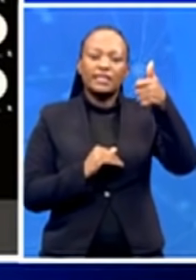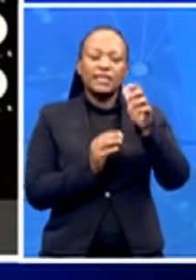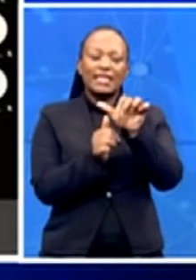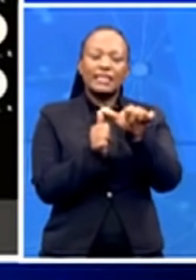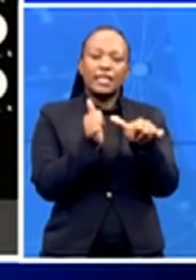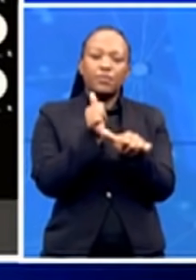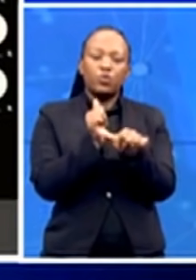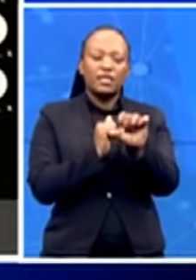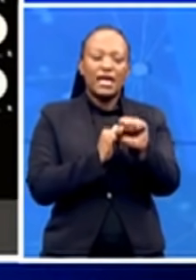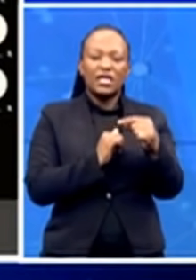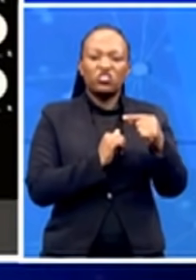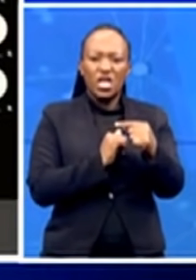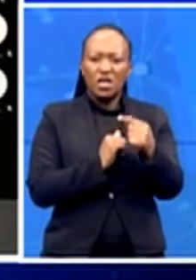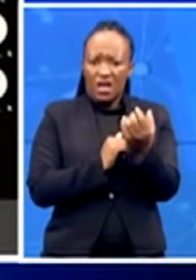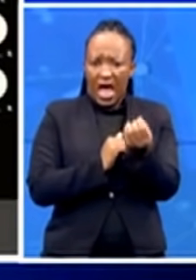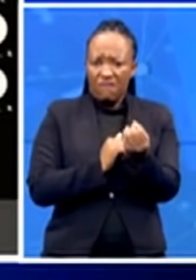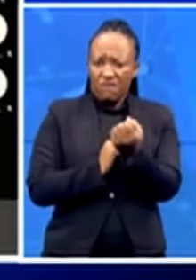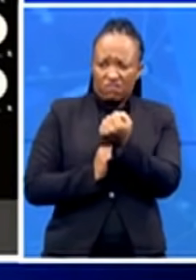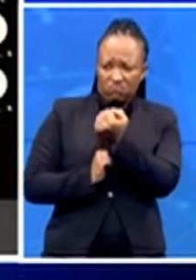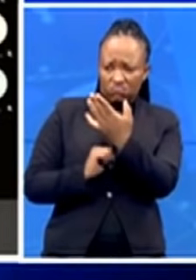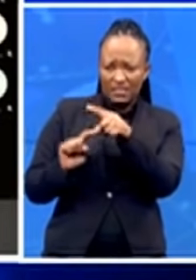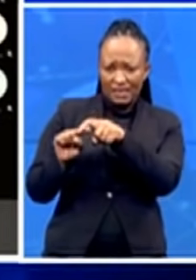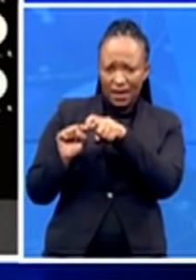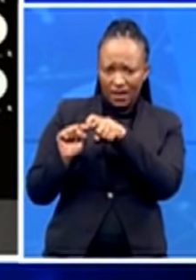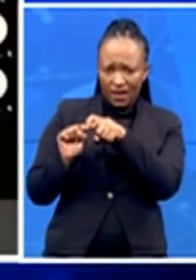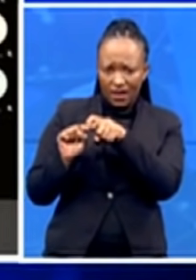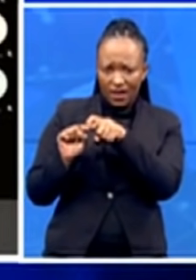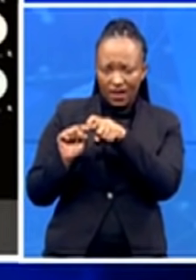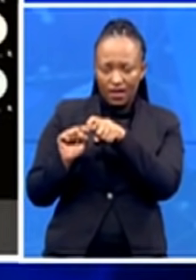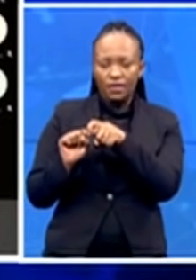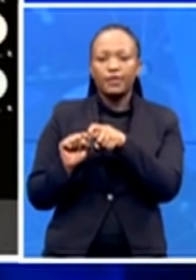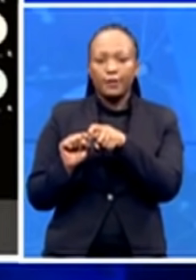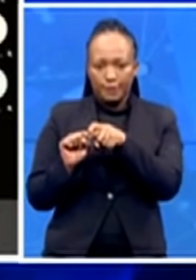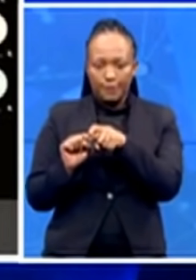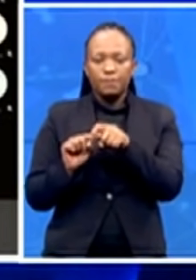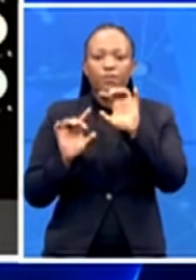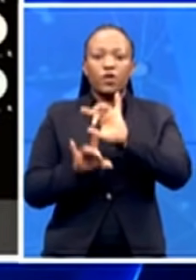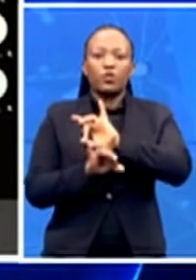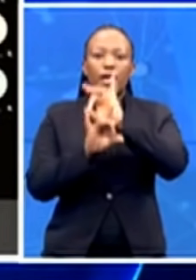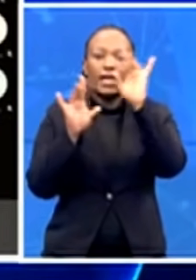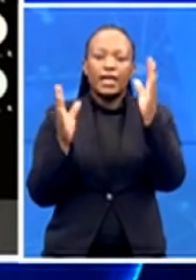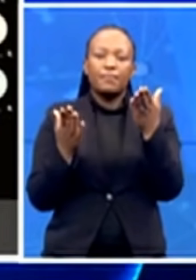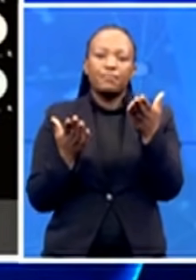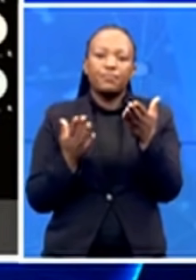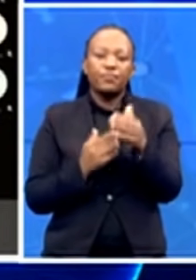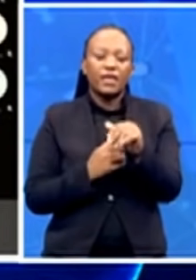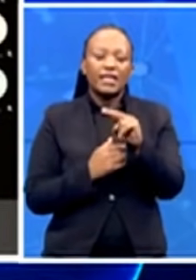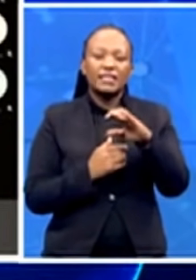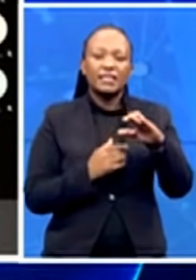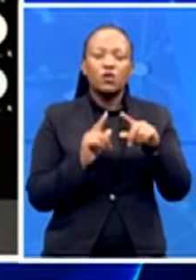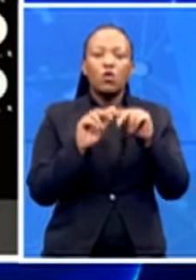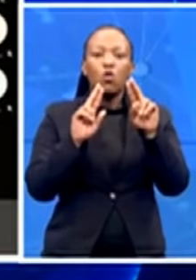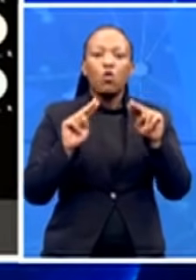case that neither the NEC nor the National Working Committee could